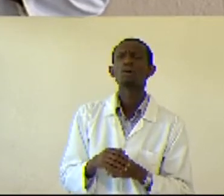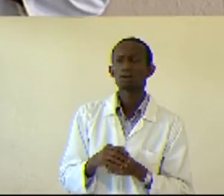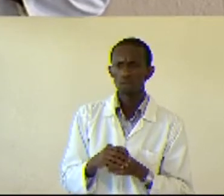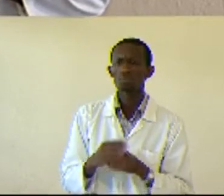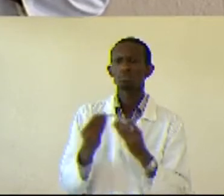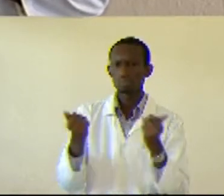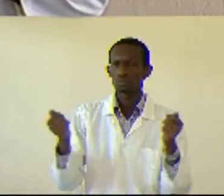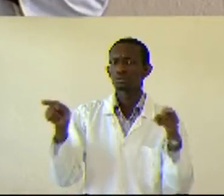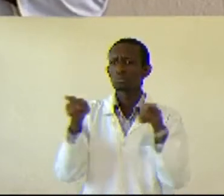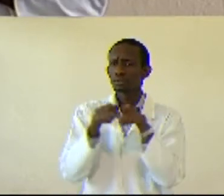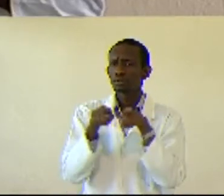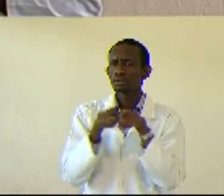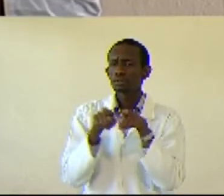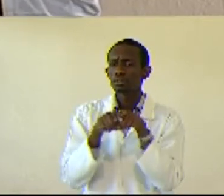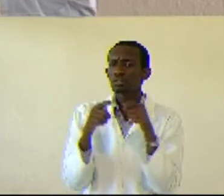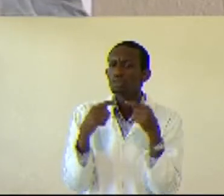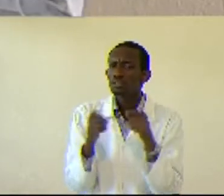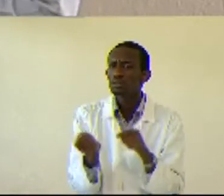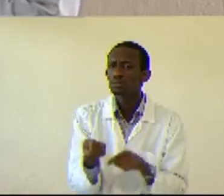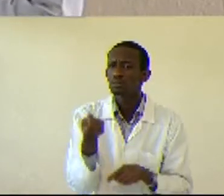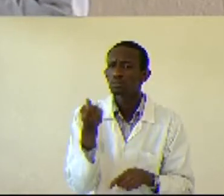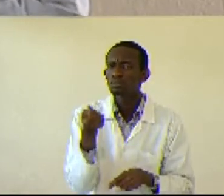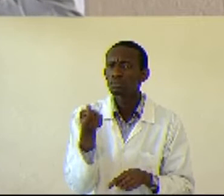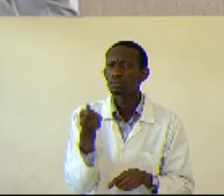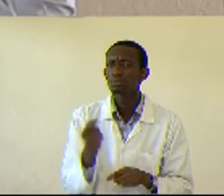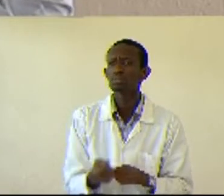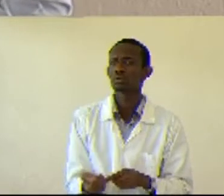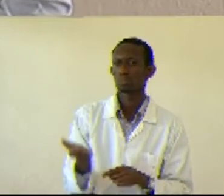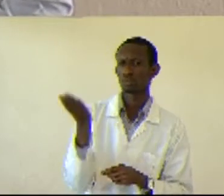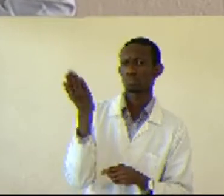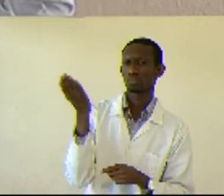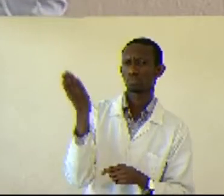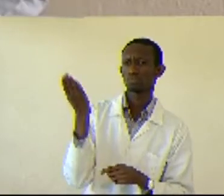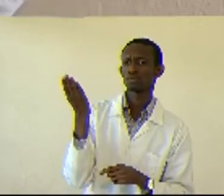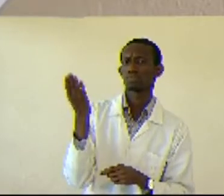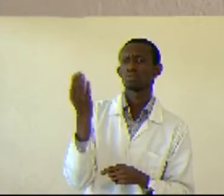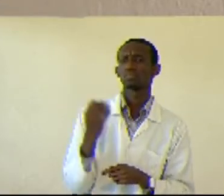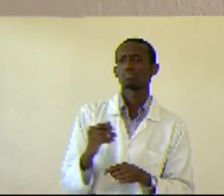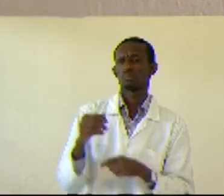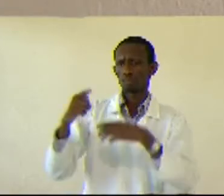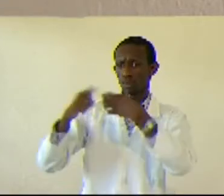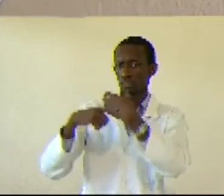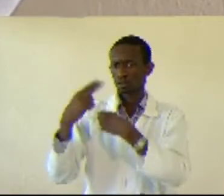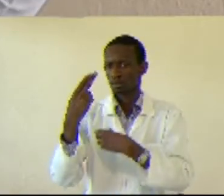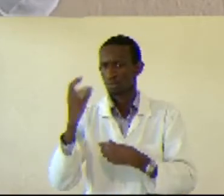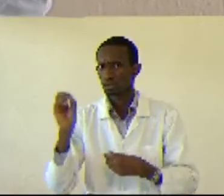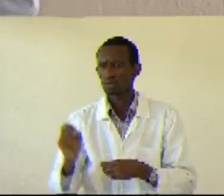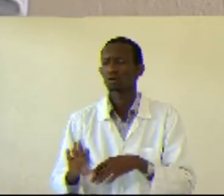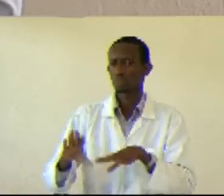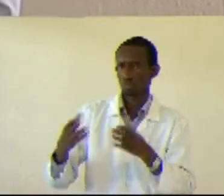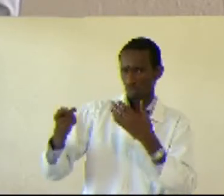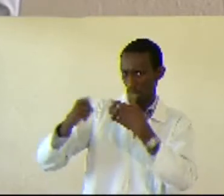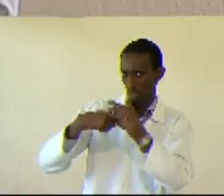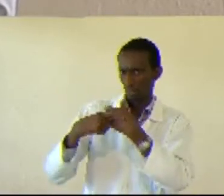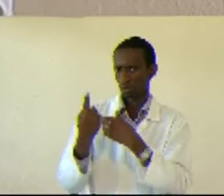same. The difference is only this minus 20 and the minus 1. And this is a